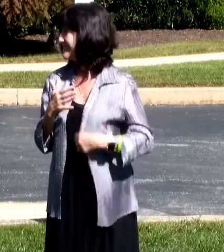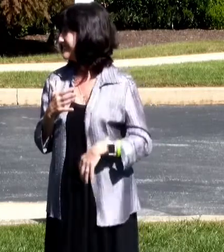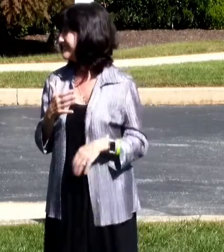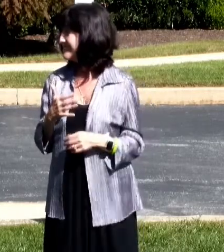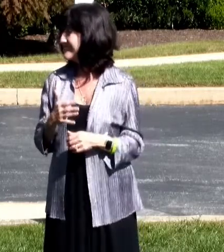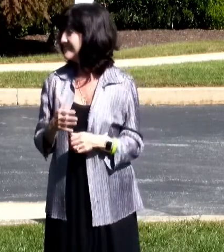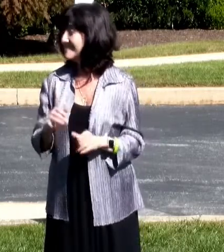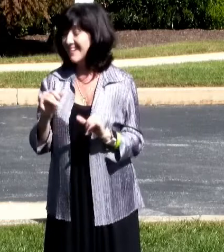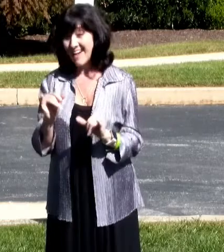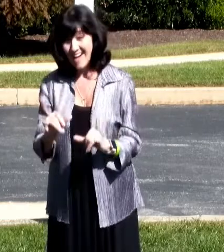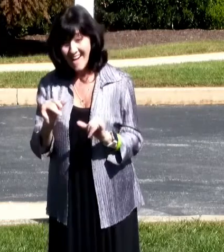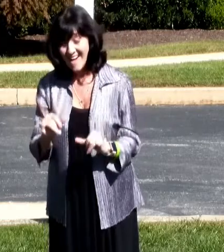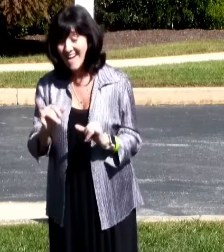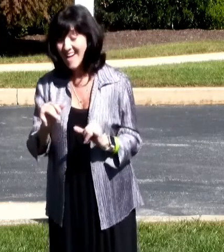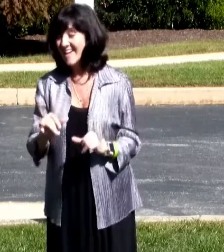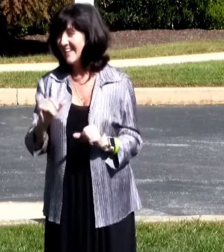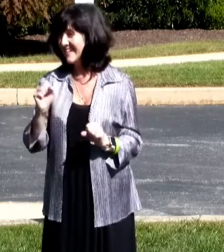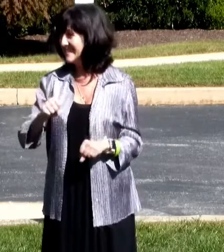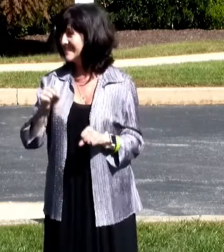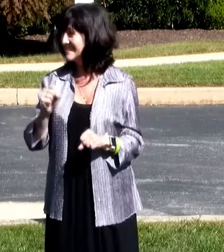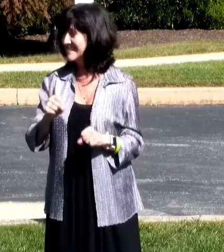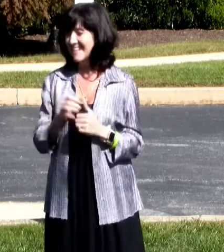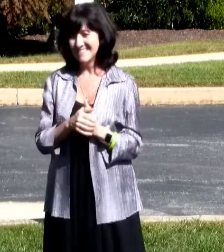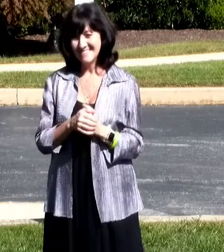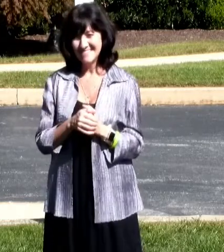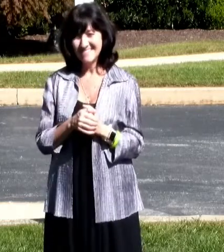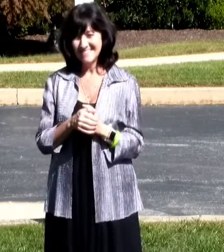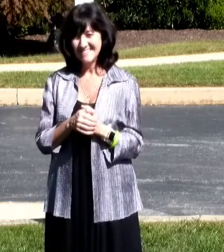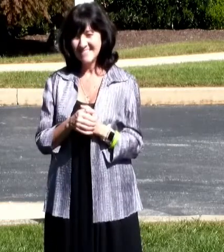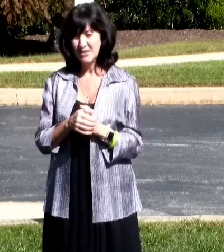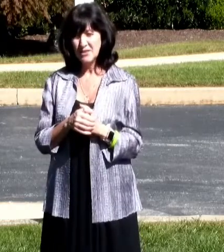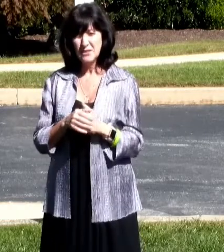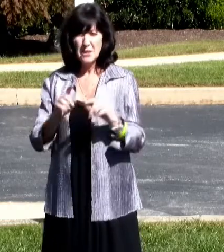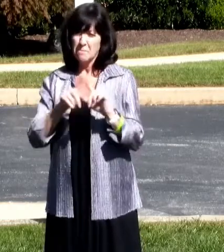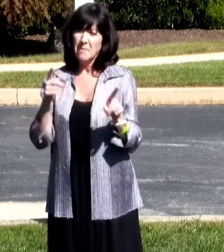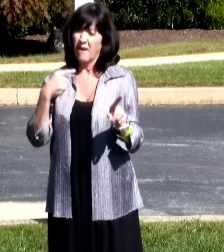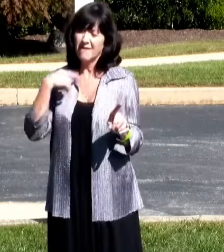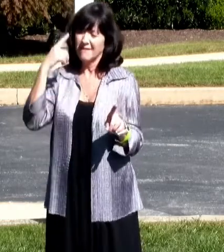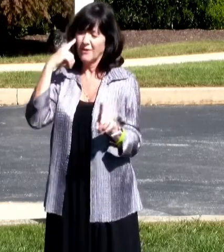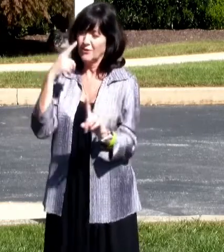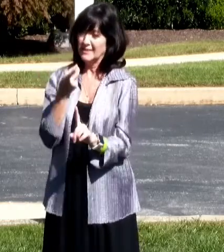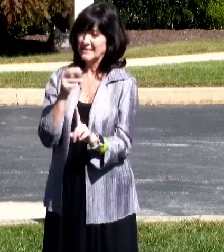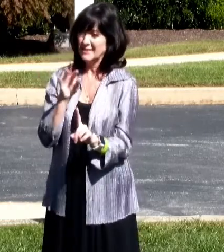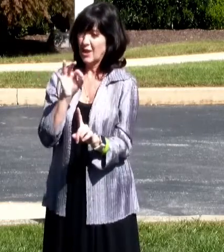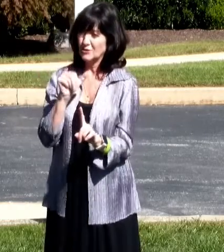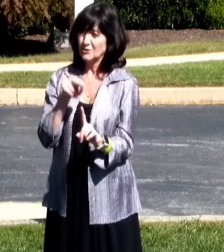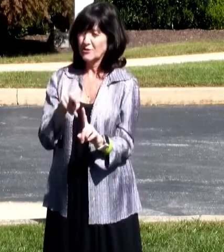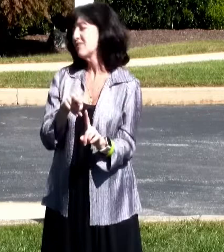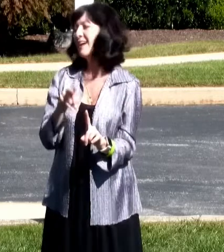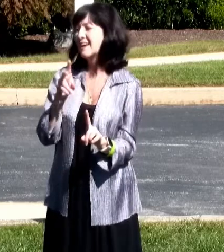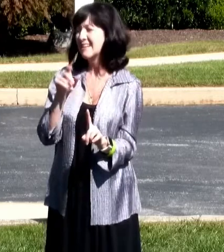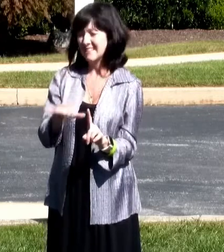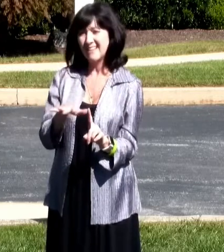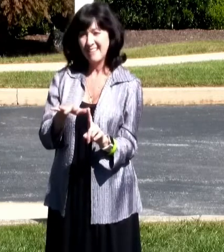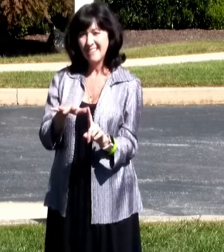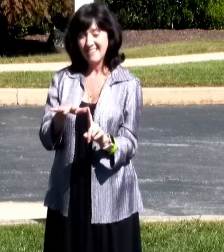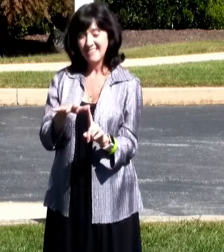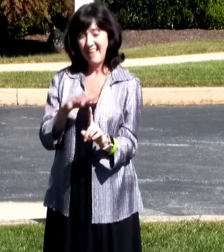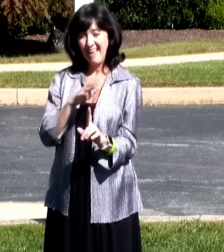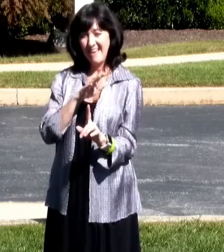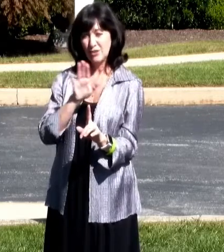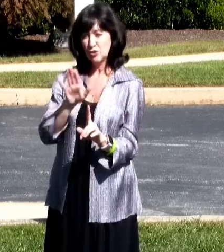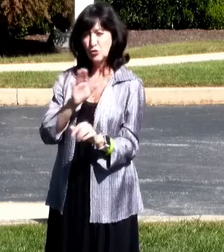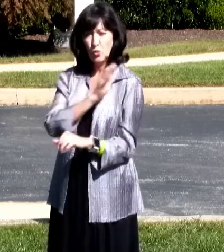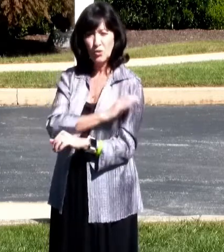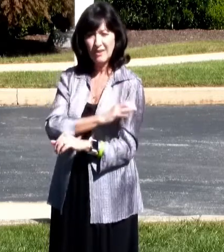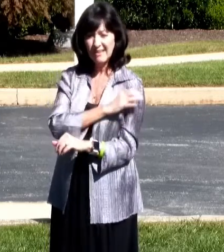Yeah. We'll see. Dr. Phan, we really wouldn't, that sort of clinical expertise you're able to provide